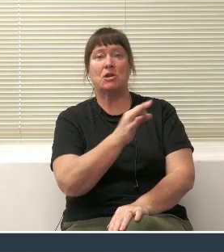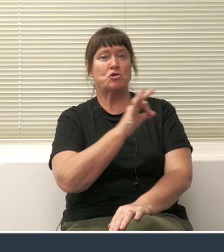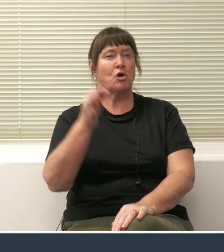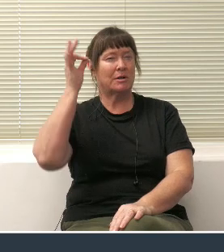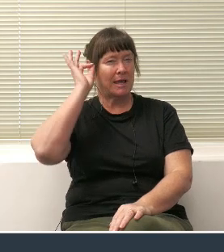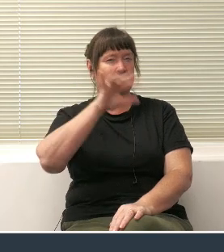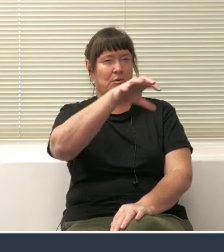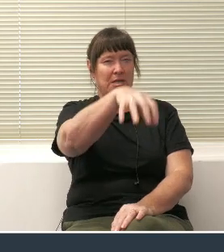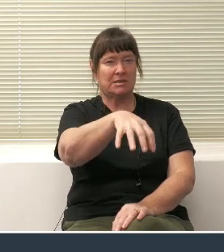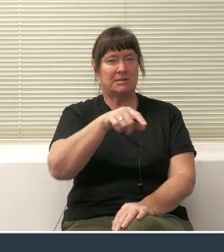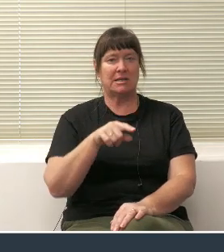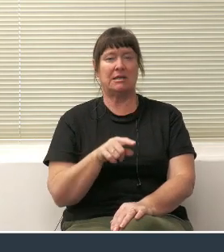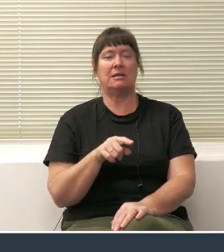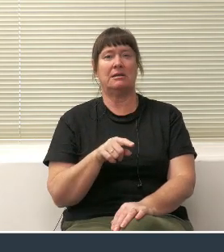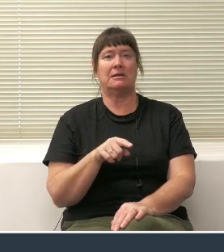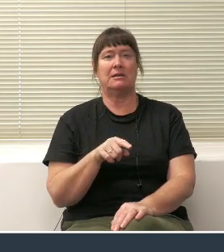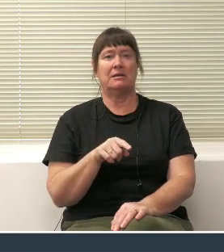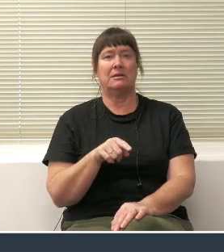non-council agencies.